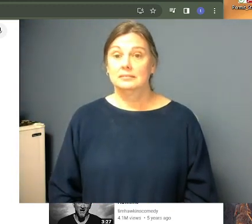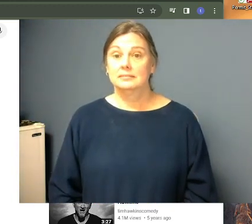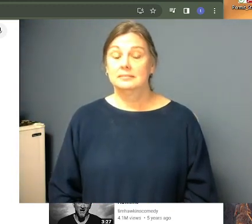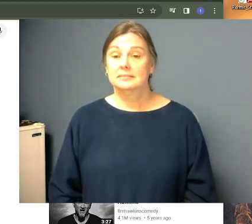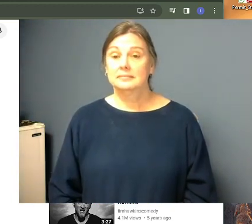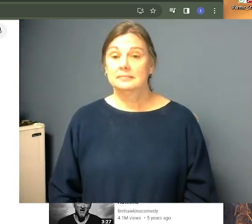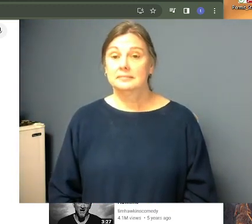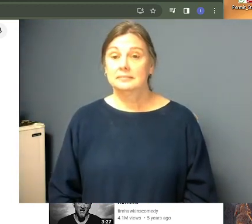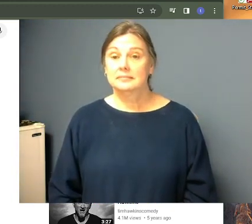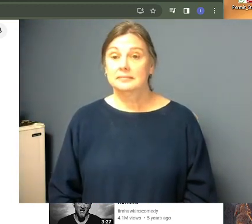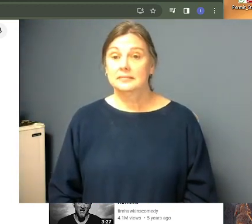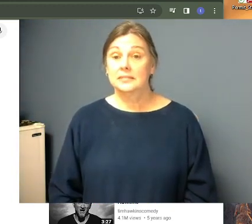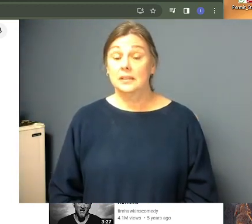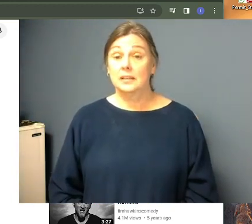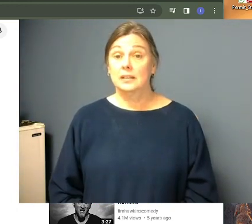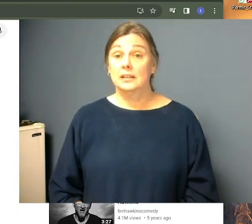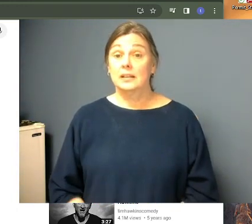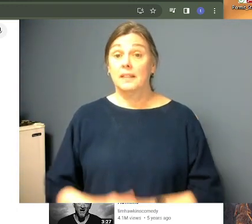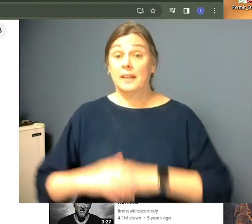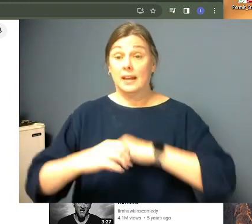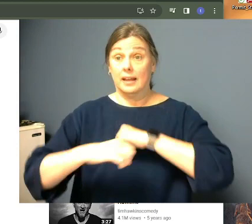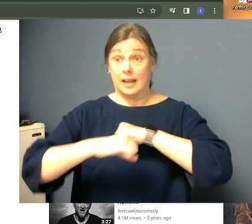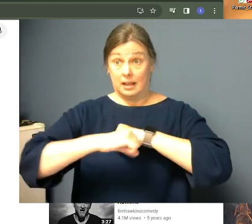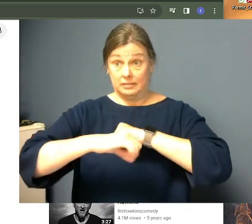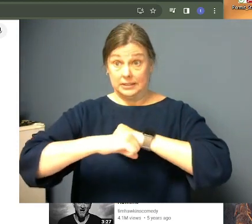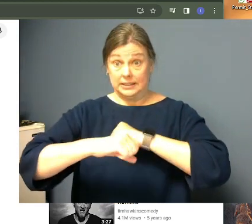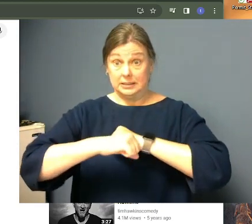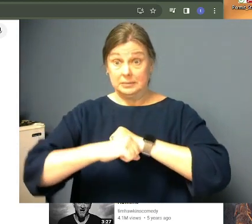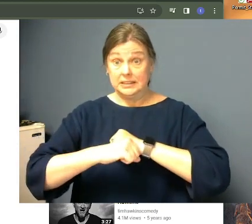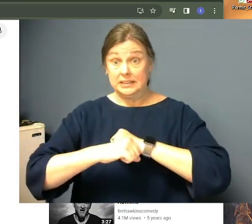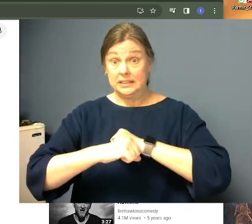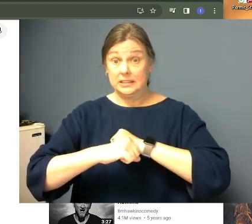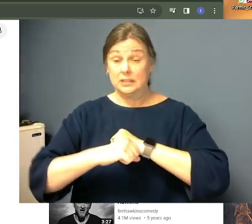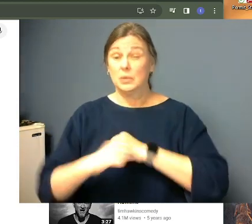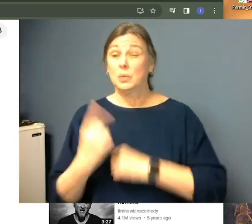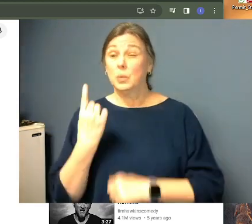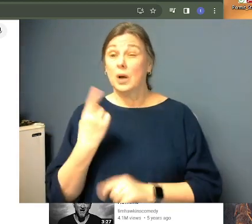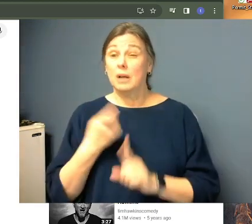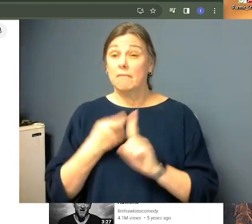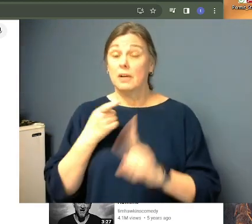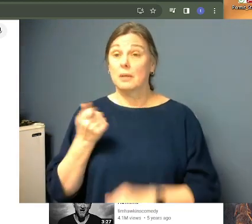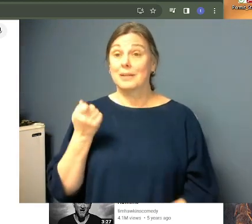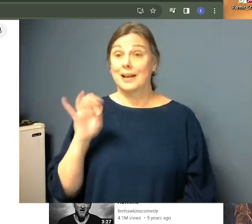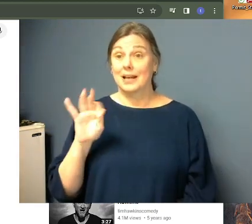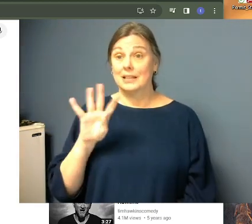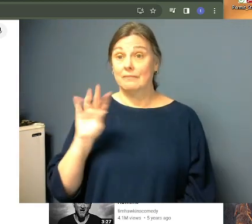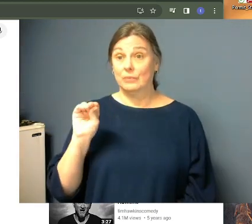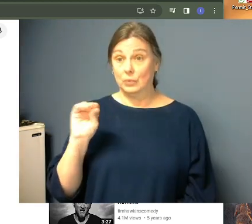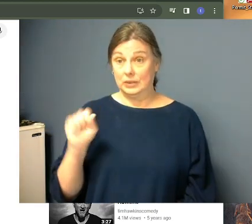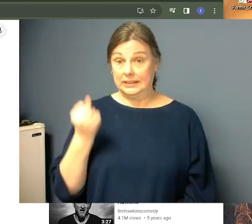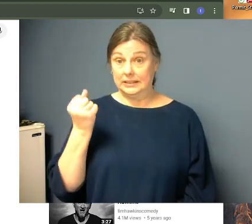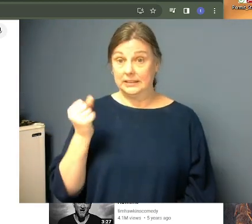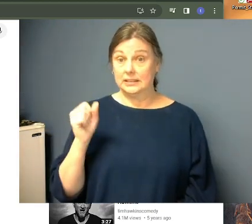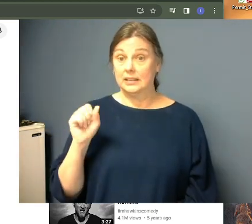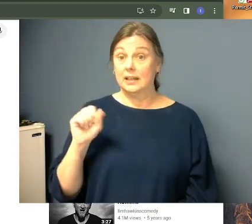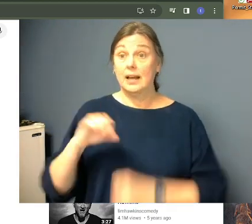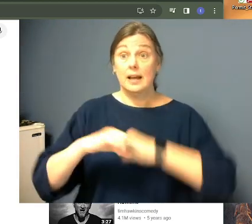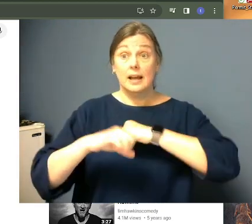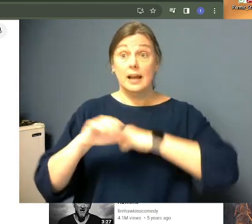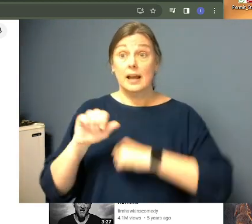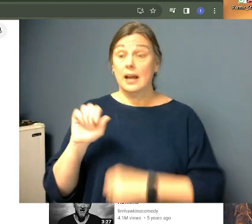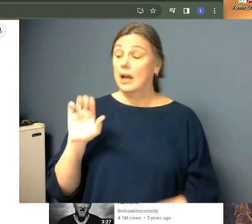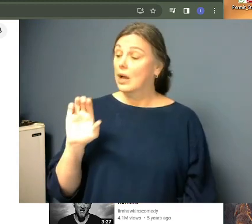these advertisements, there's one from the 40s, it's a Clorox ad. The other two